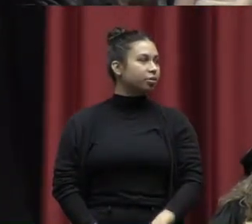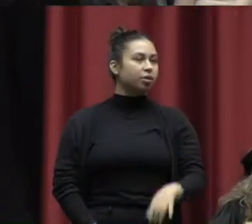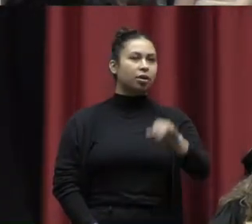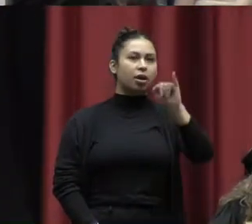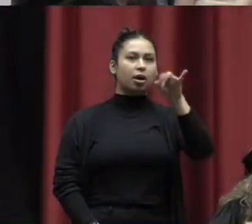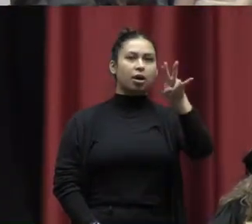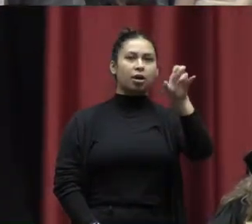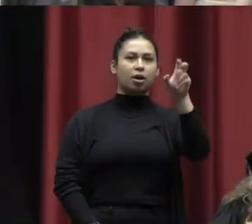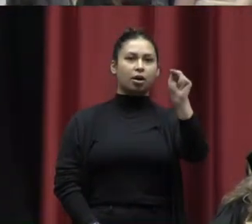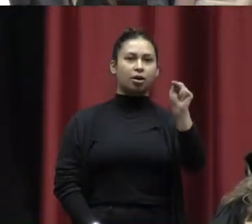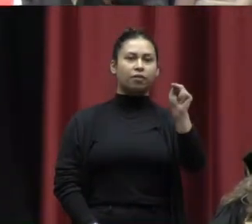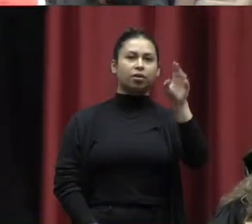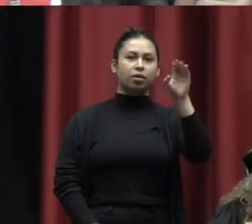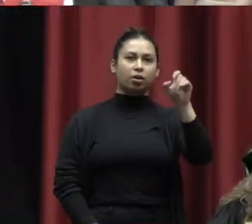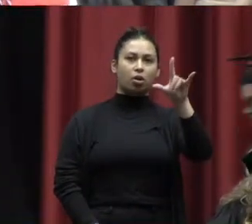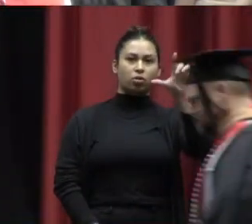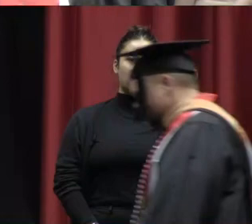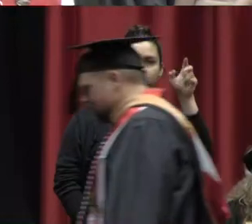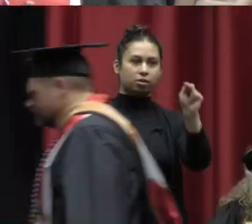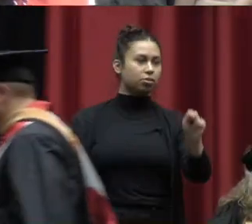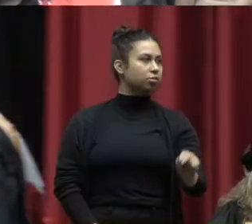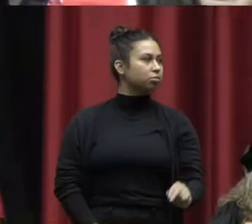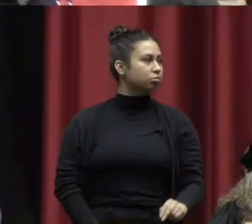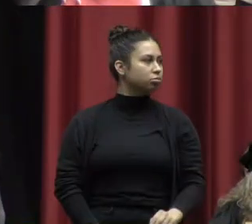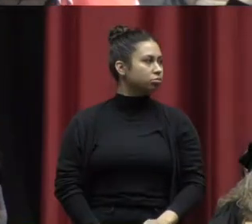Ivan Olay.